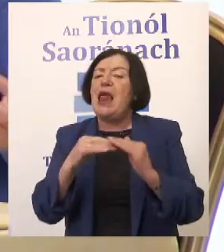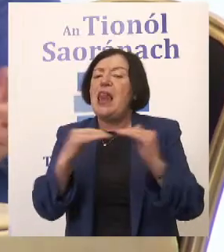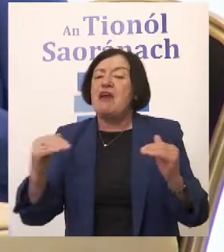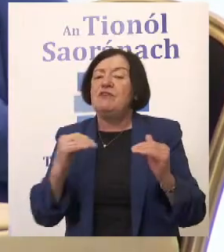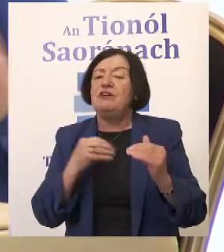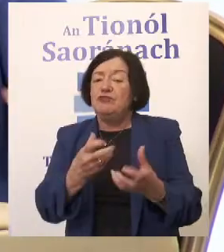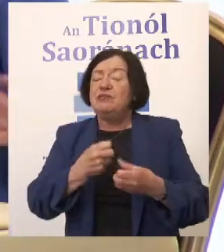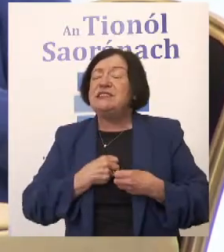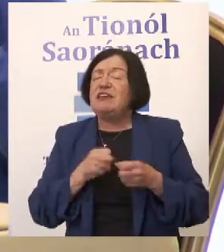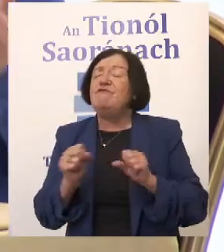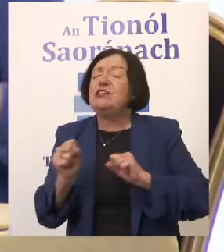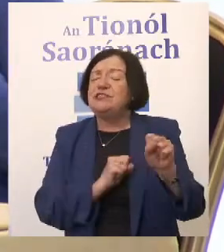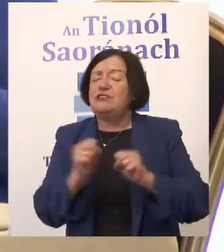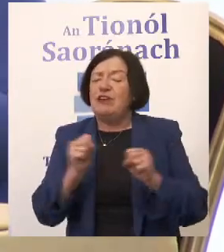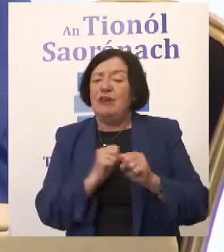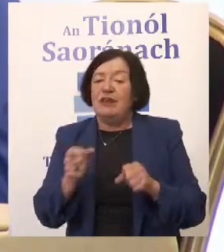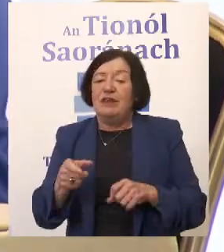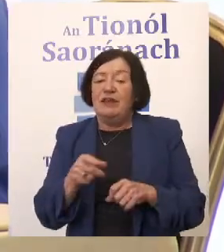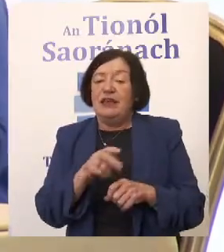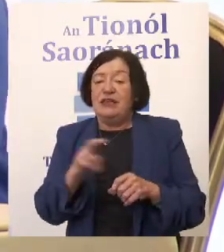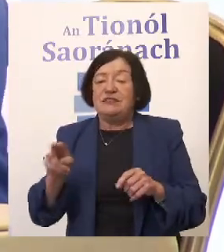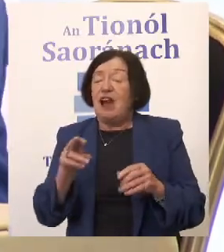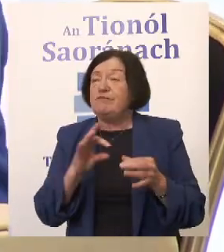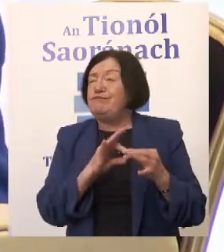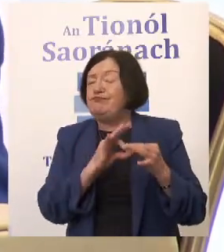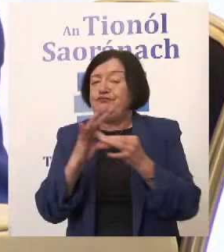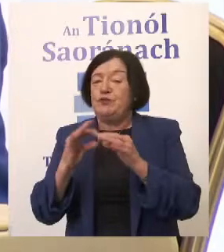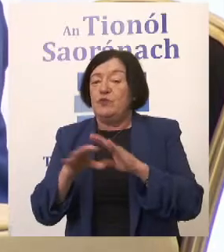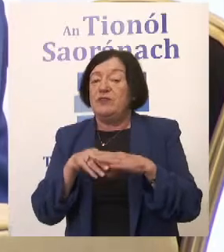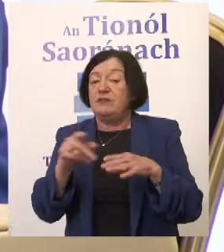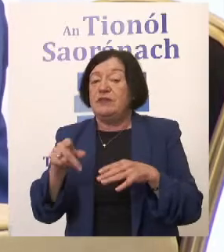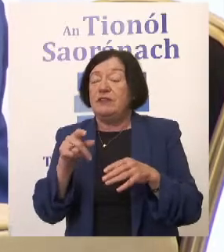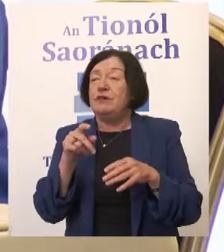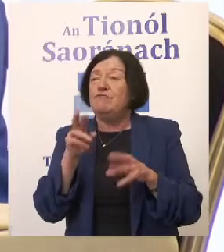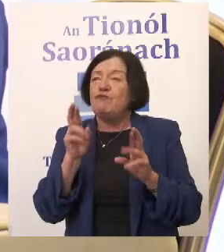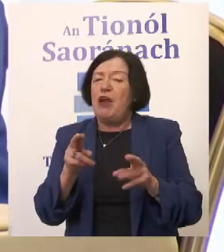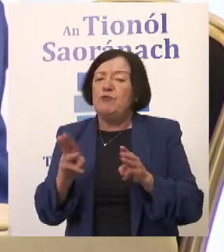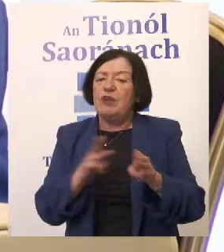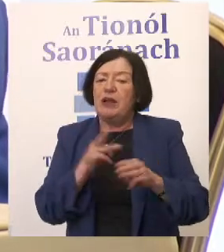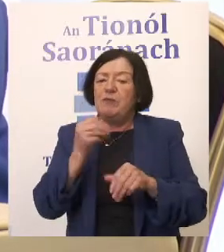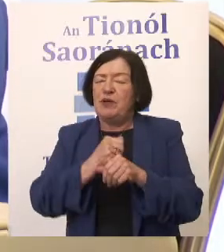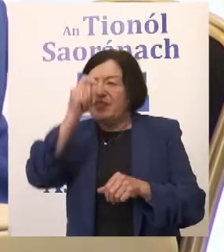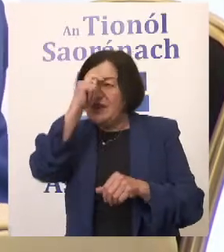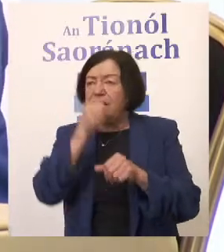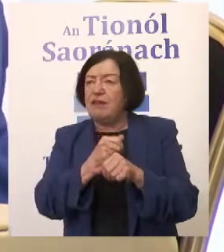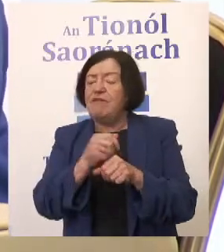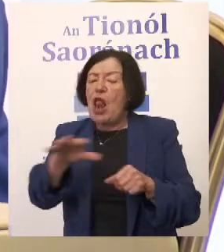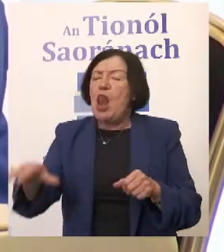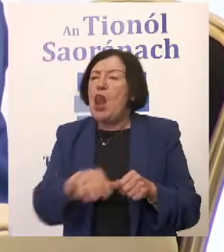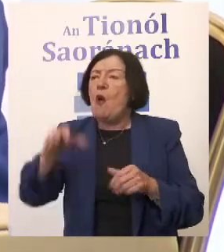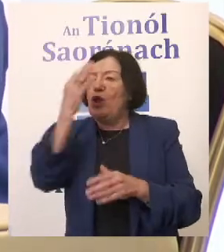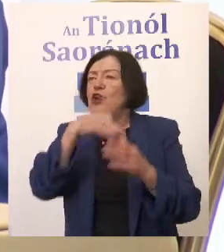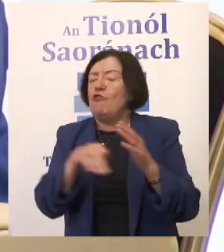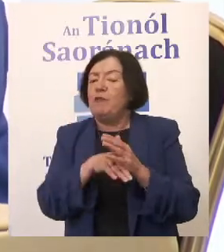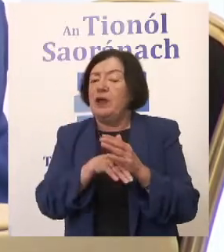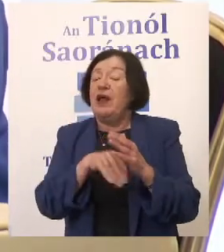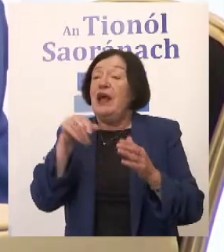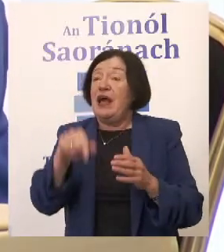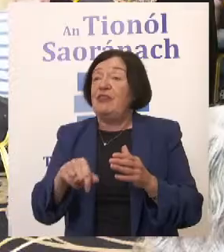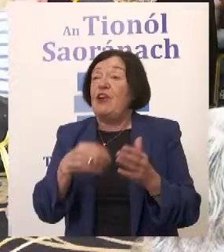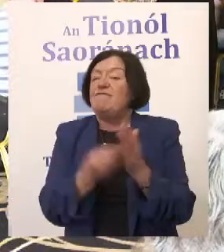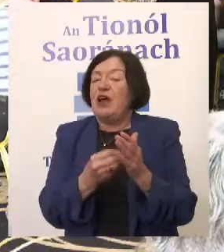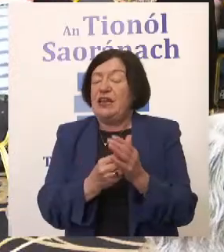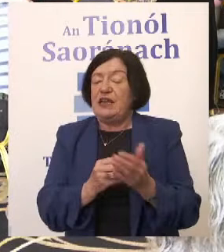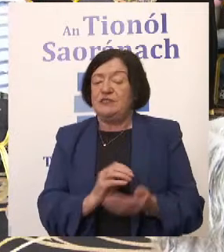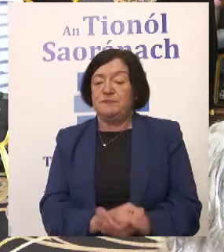services. So it's kind of not in line with, I suppose, best practice in terms of thinking about local government finance.